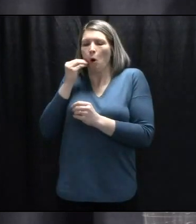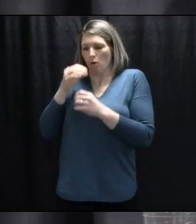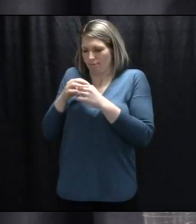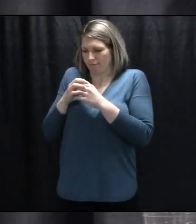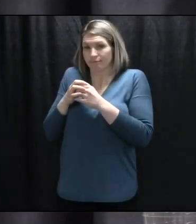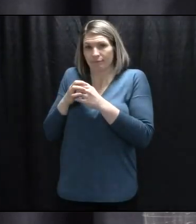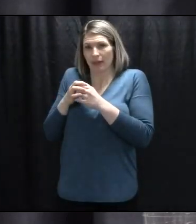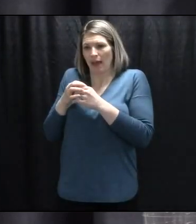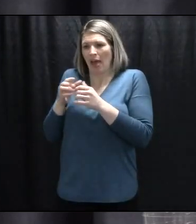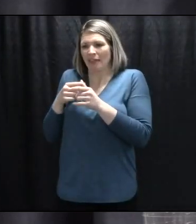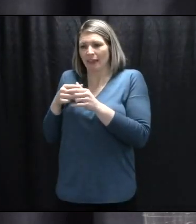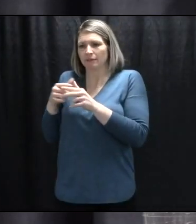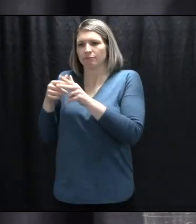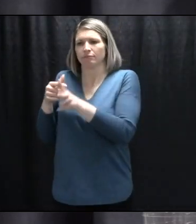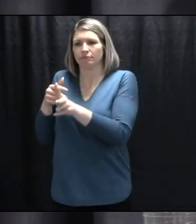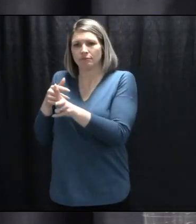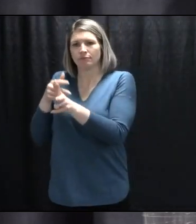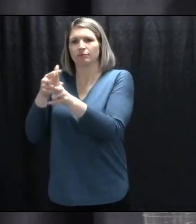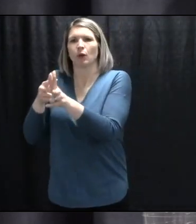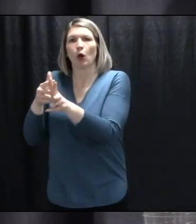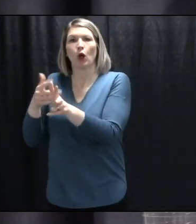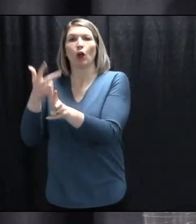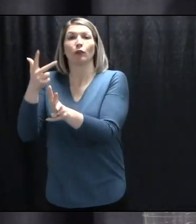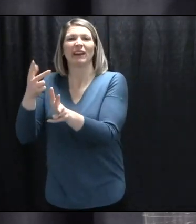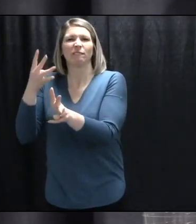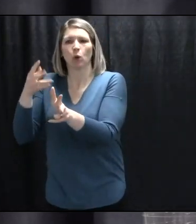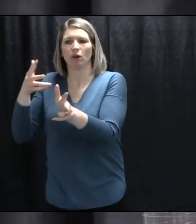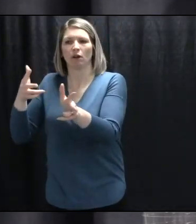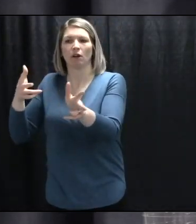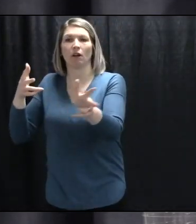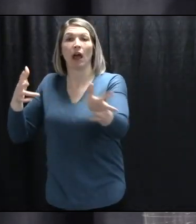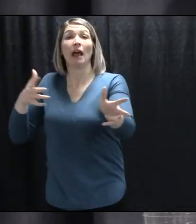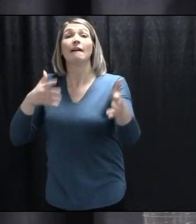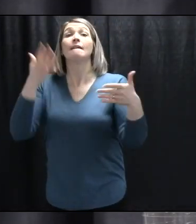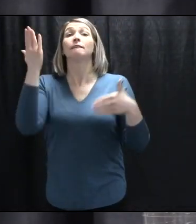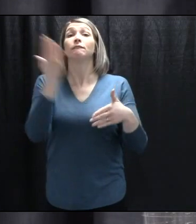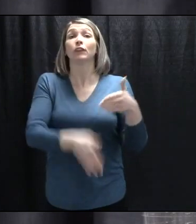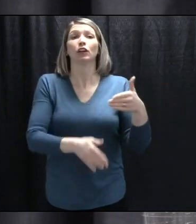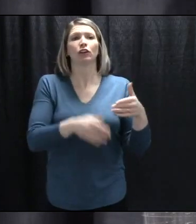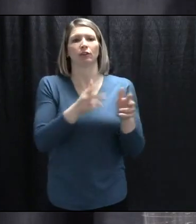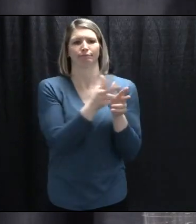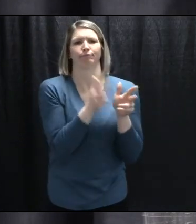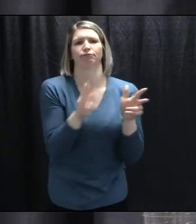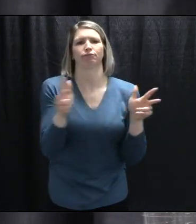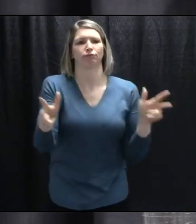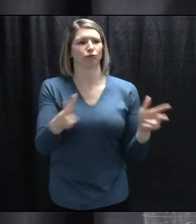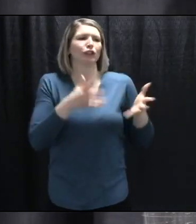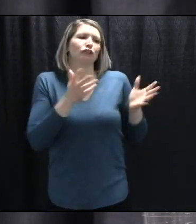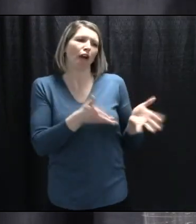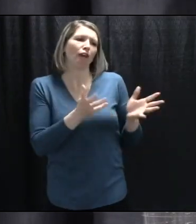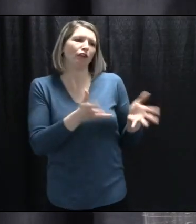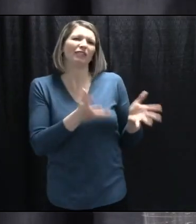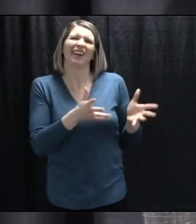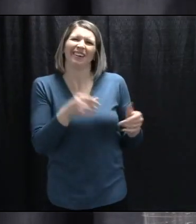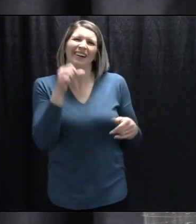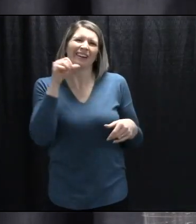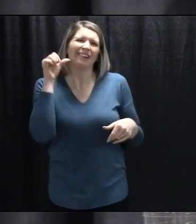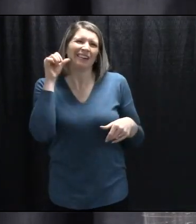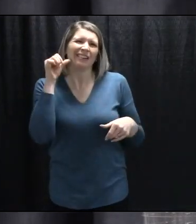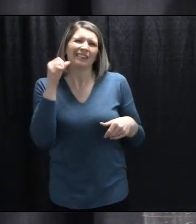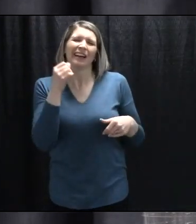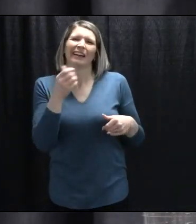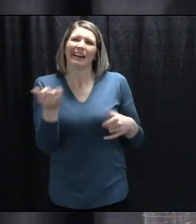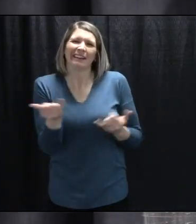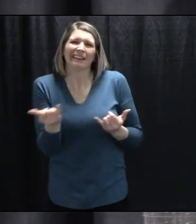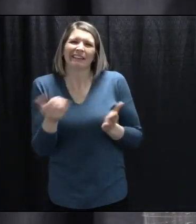points, again, you've got the kind of parking phenomenon I've alluded to with other things, teens,